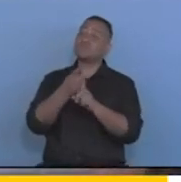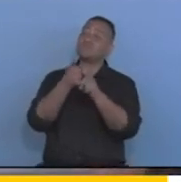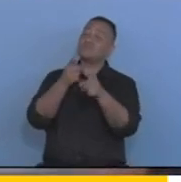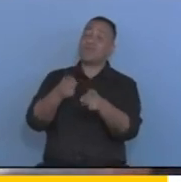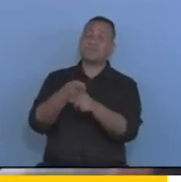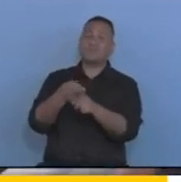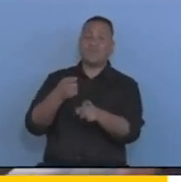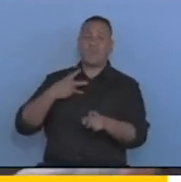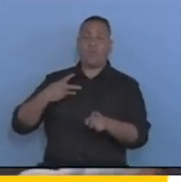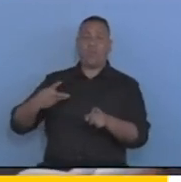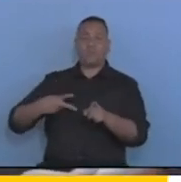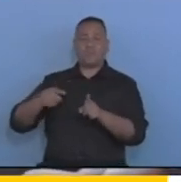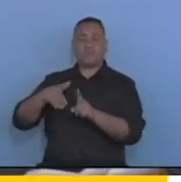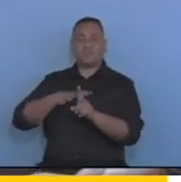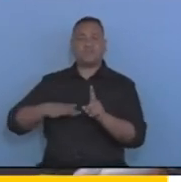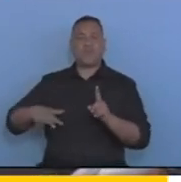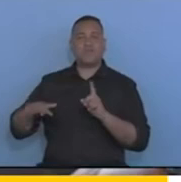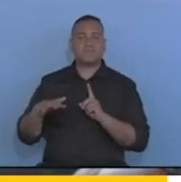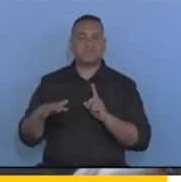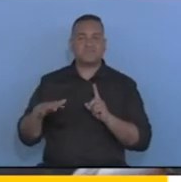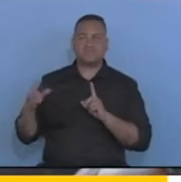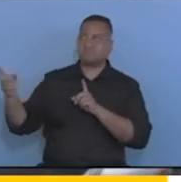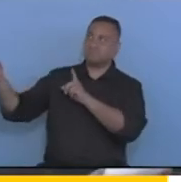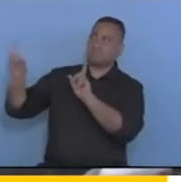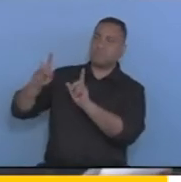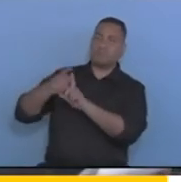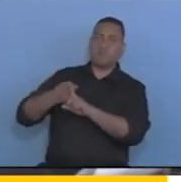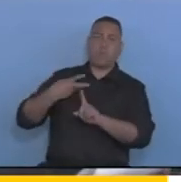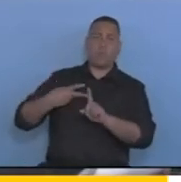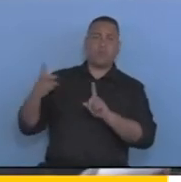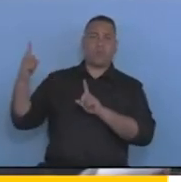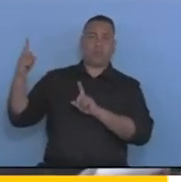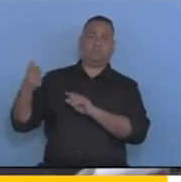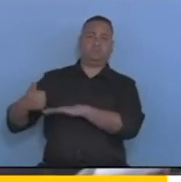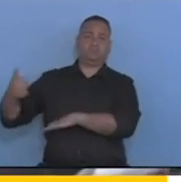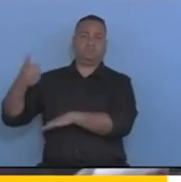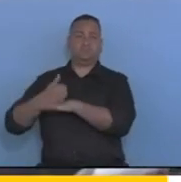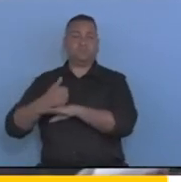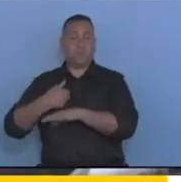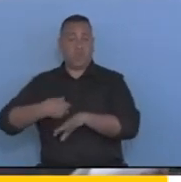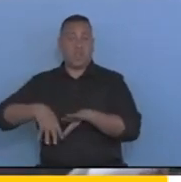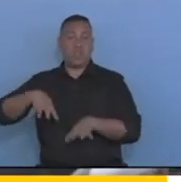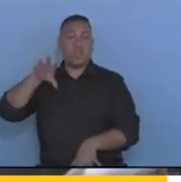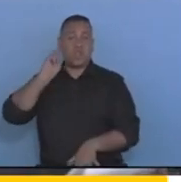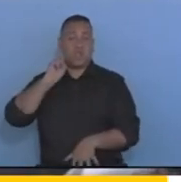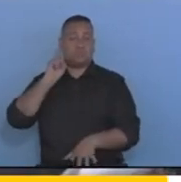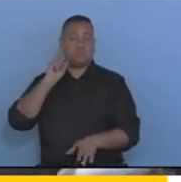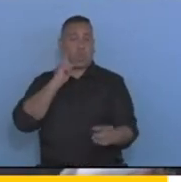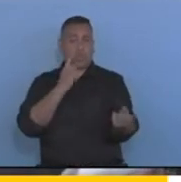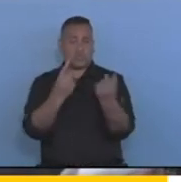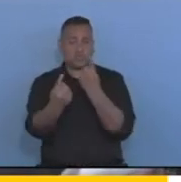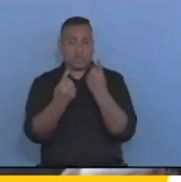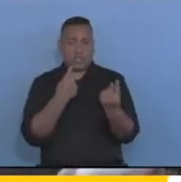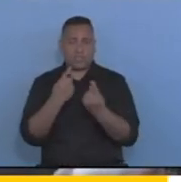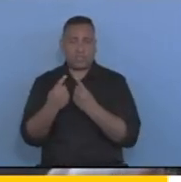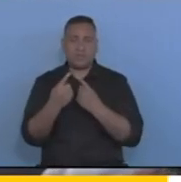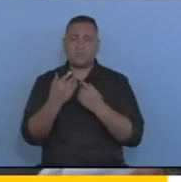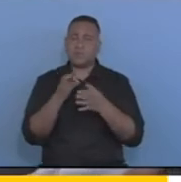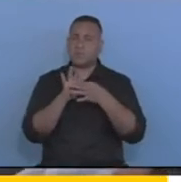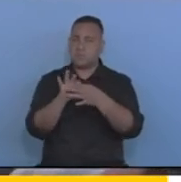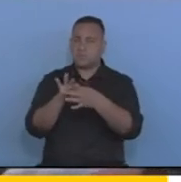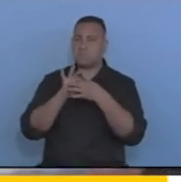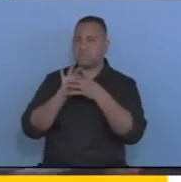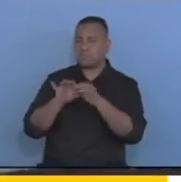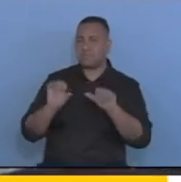In this industry. So yeah, but we get over it, we learn to know one another, and we work well together. I was just gonna say